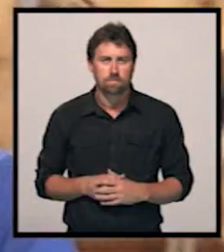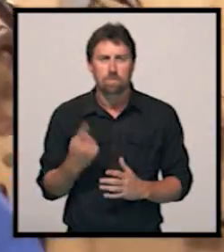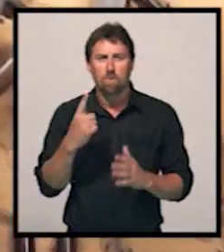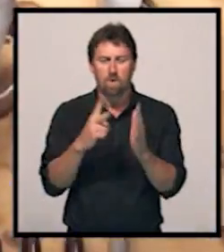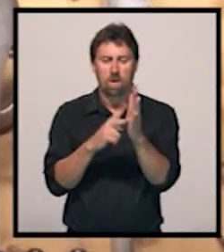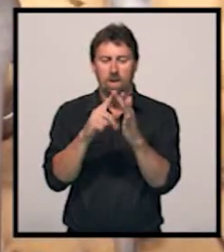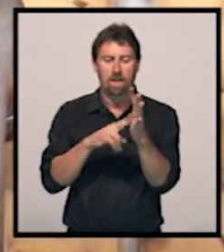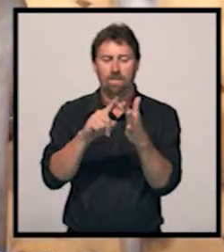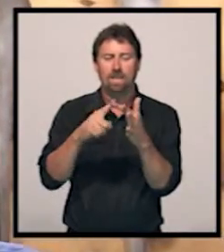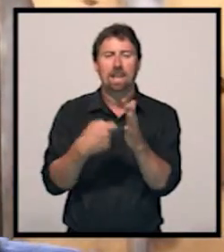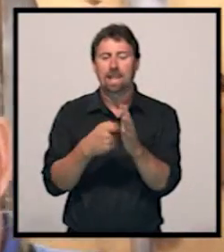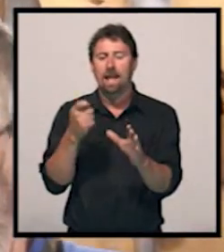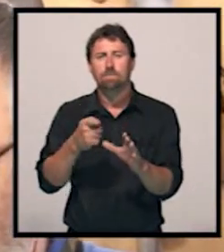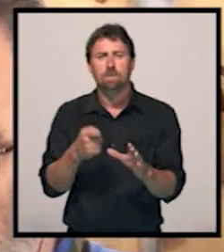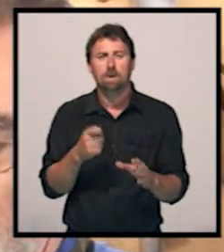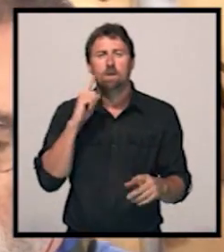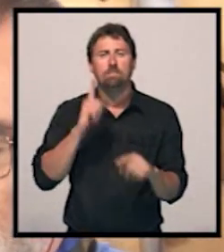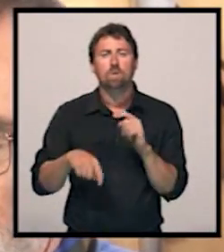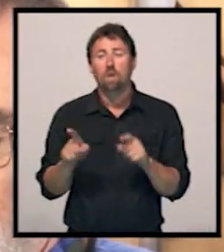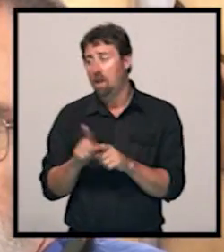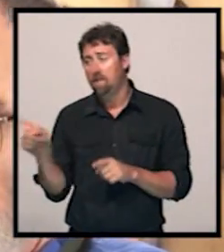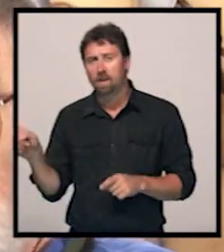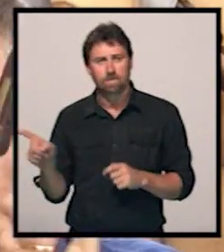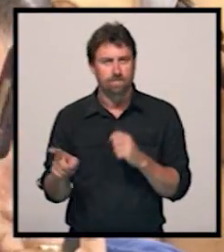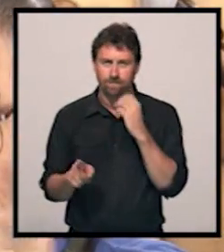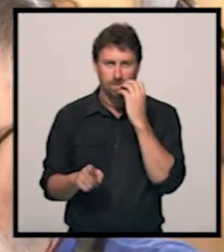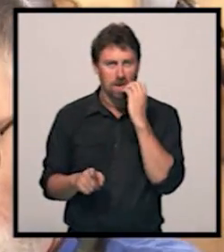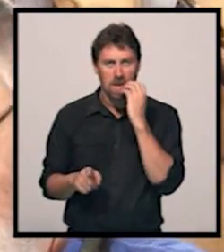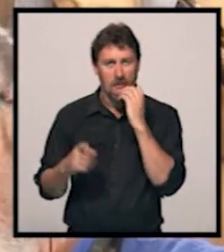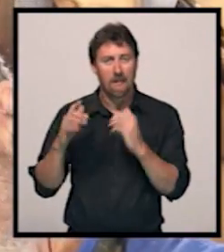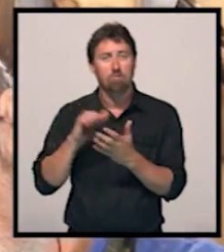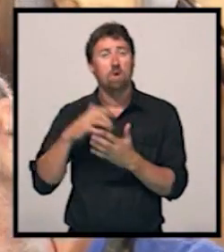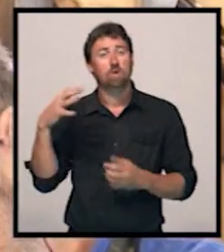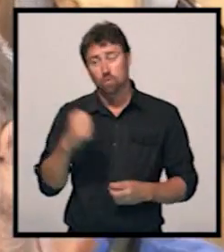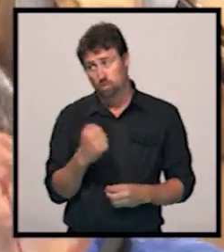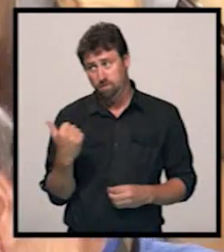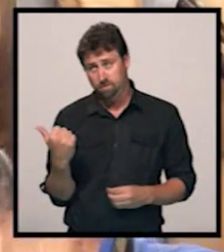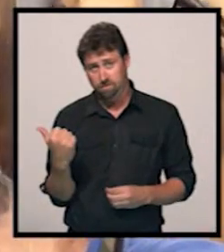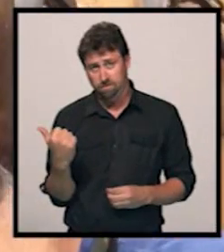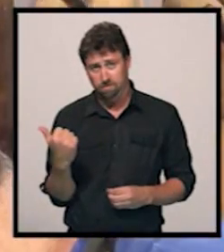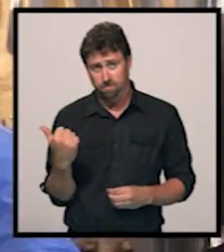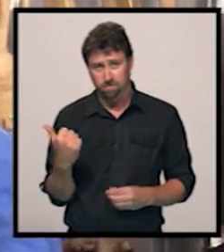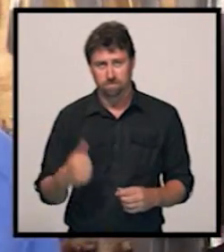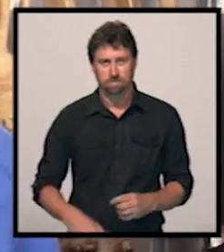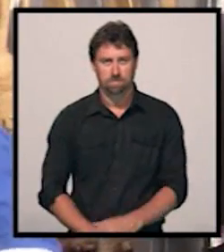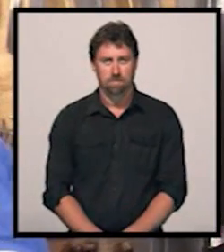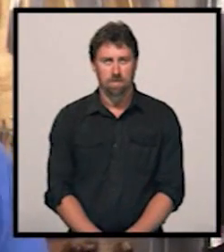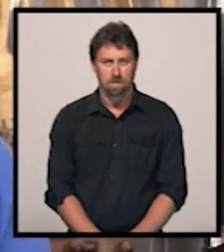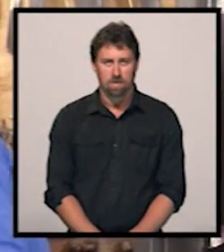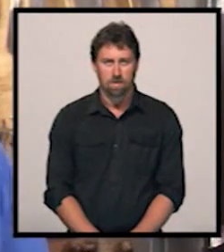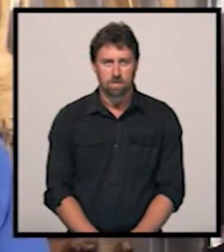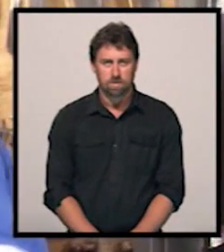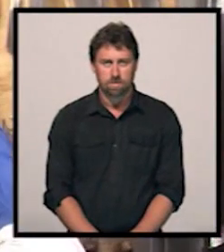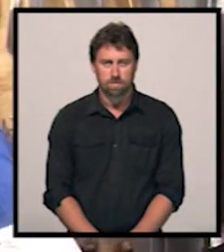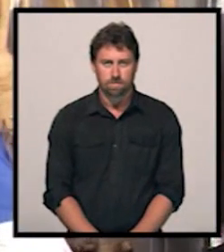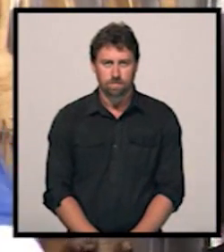hammer, and by the way, a lot of people use a veneer hammer like that, whereas the correct way is like that with that acting as a counterweight. And